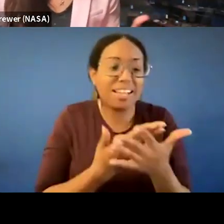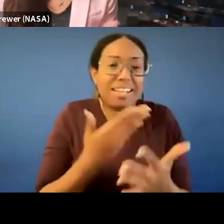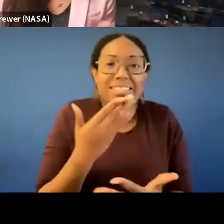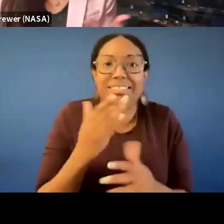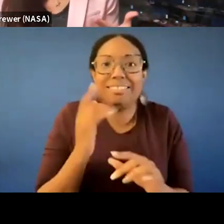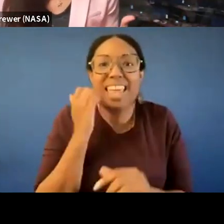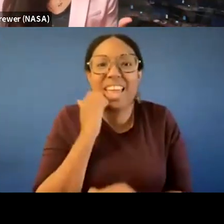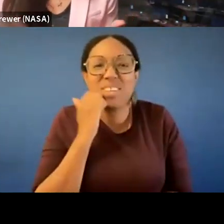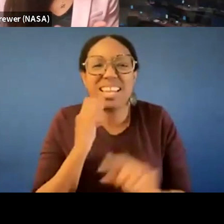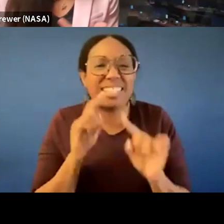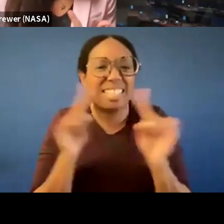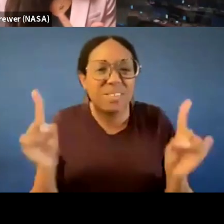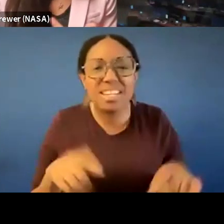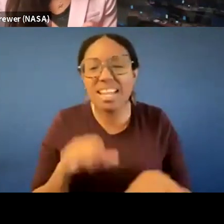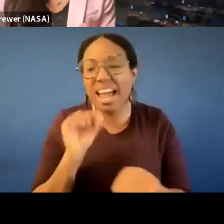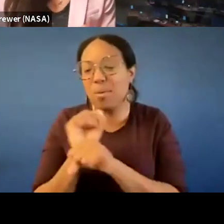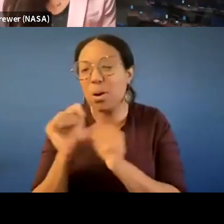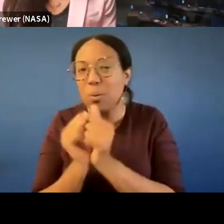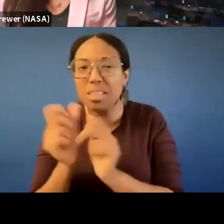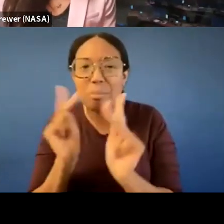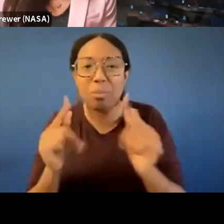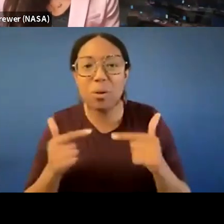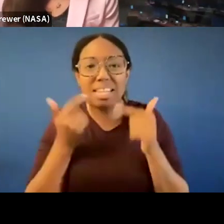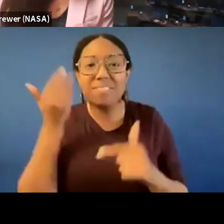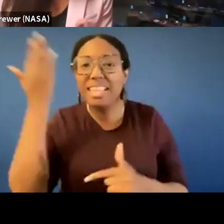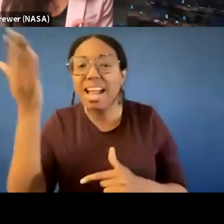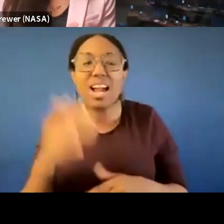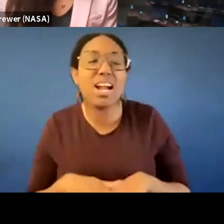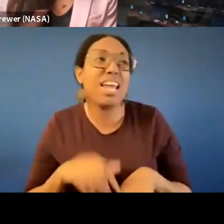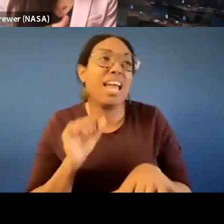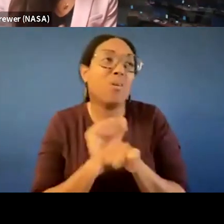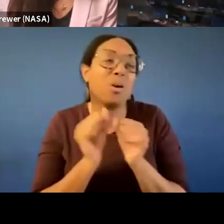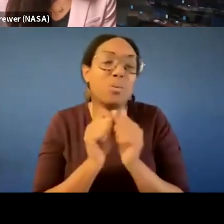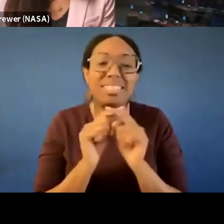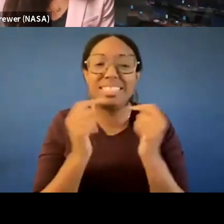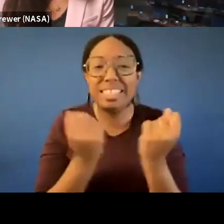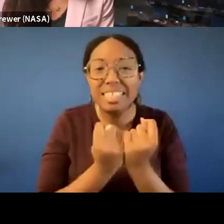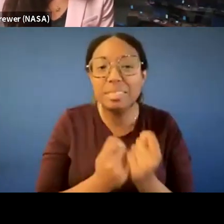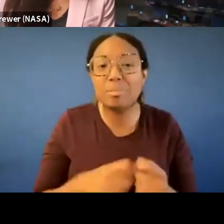day, you know, I get to work with astronauts, I get to work in teams, I get to learn about the ongoing space station as well as